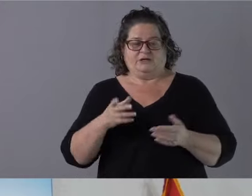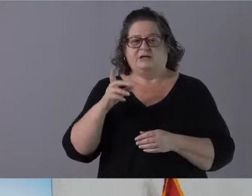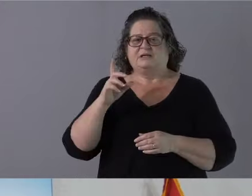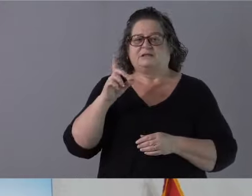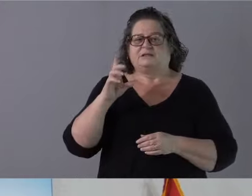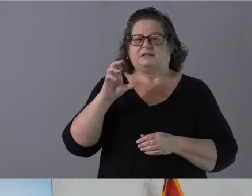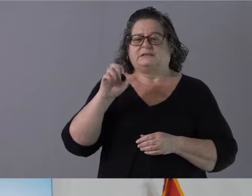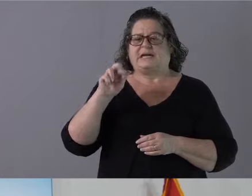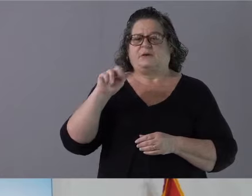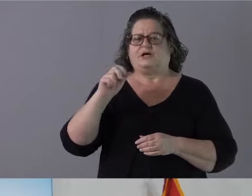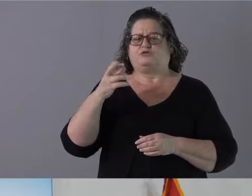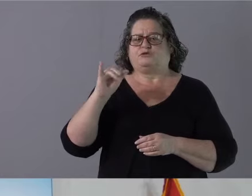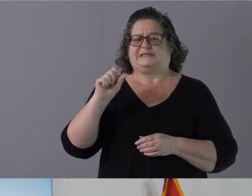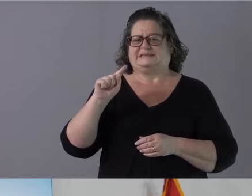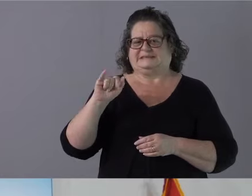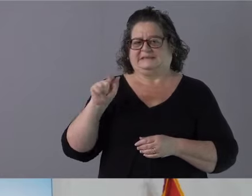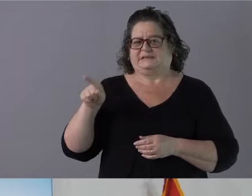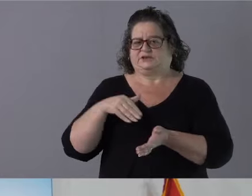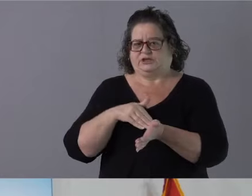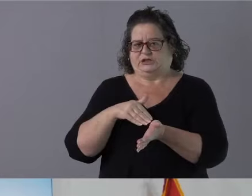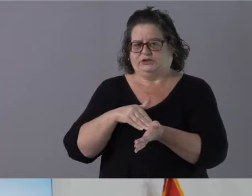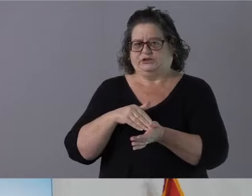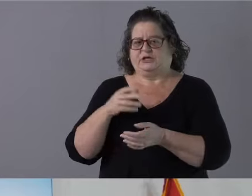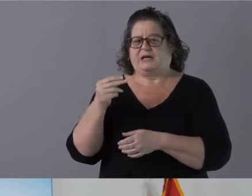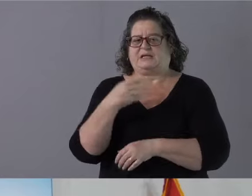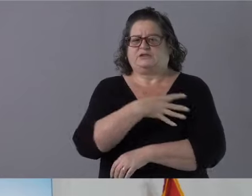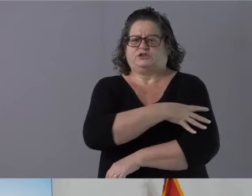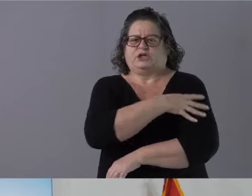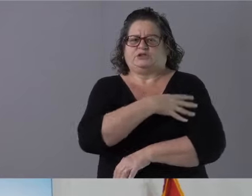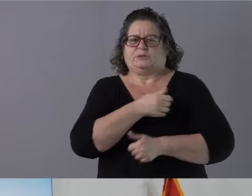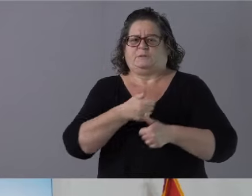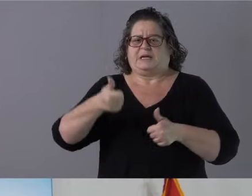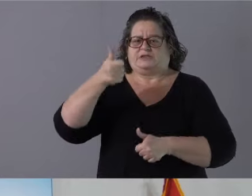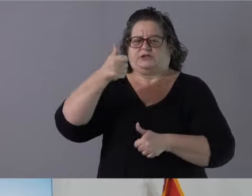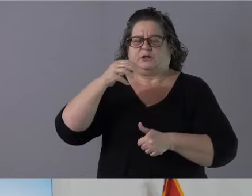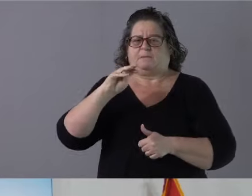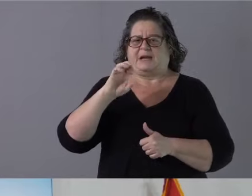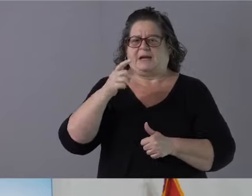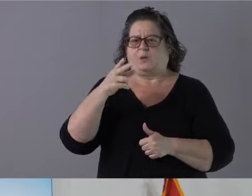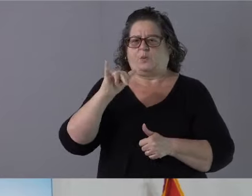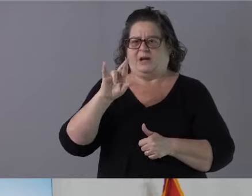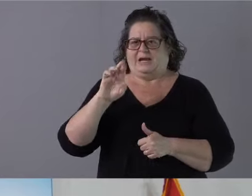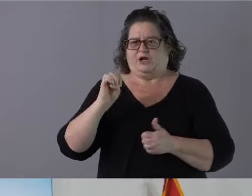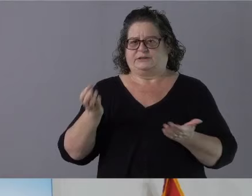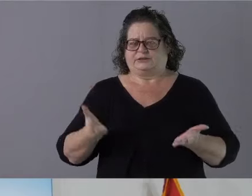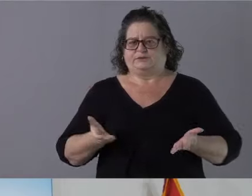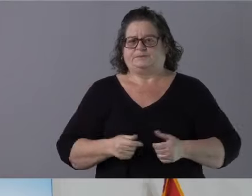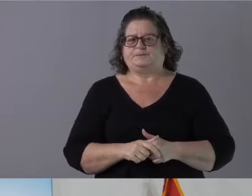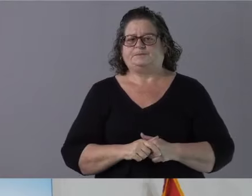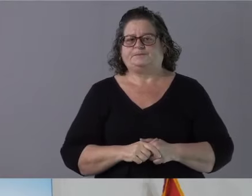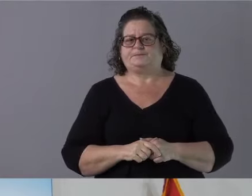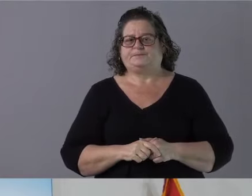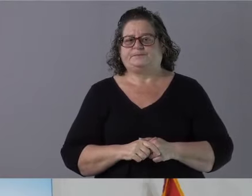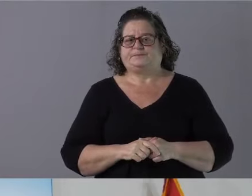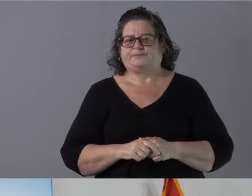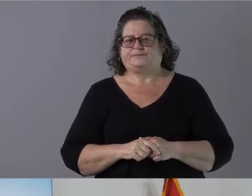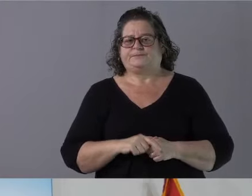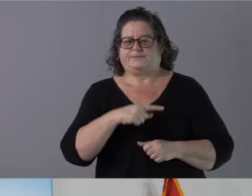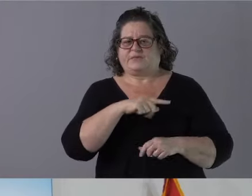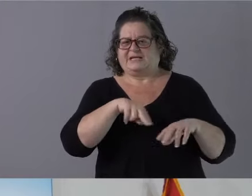Major General McGuire on my left, the leaders of the Department of Health Services and National Guard and